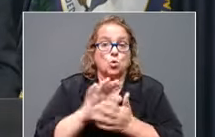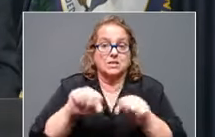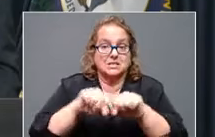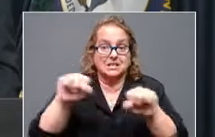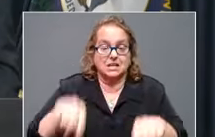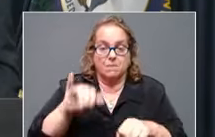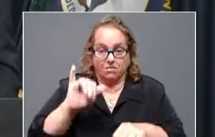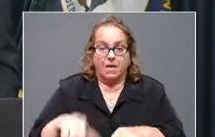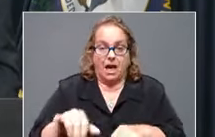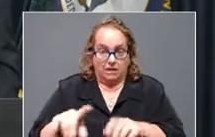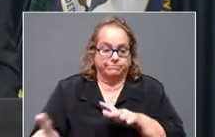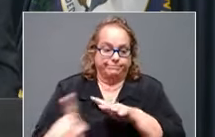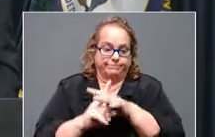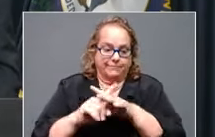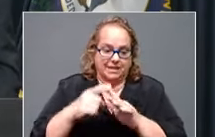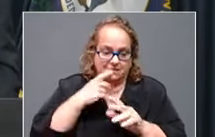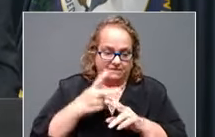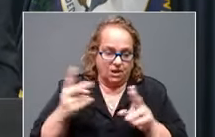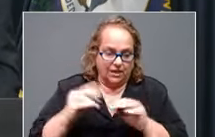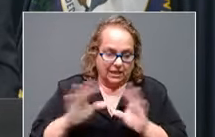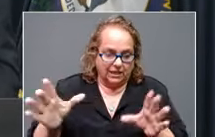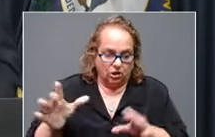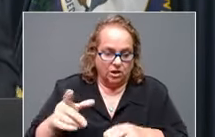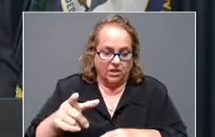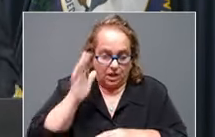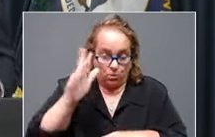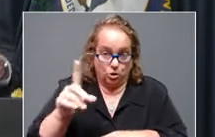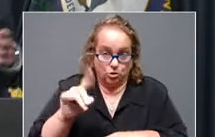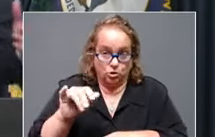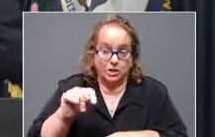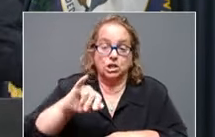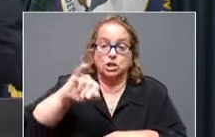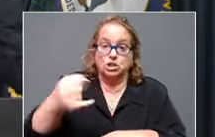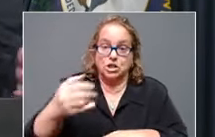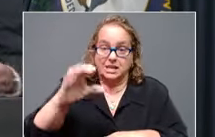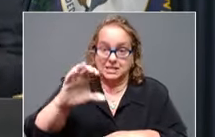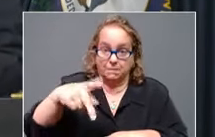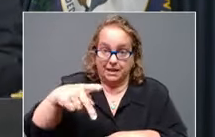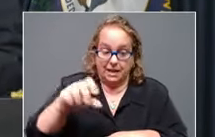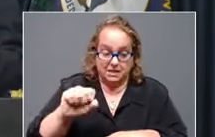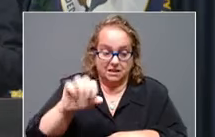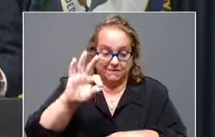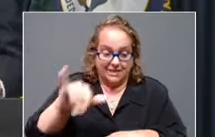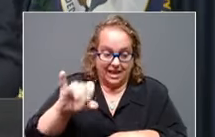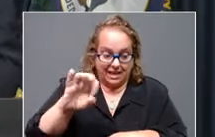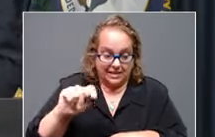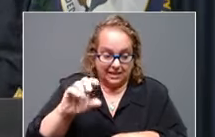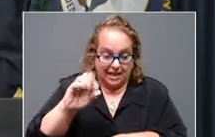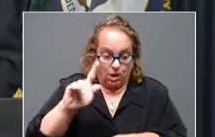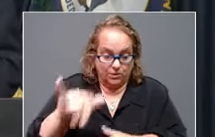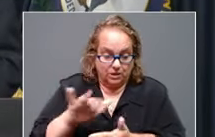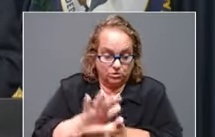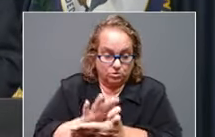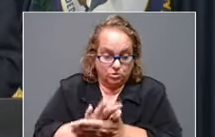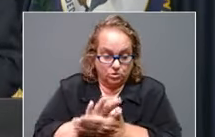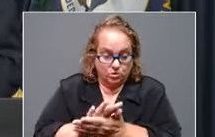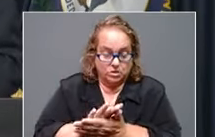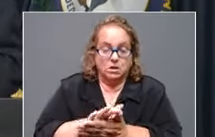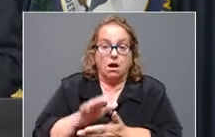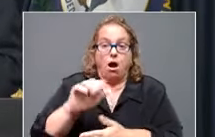there, stepping up and doing the right thing. Letcher County, recently Bullitt County, and all over